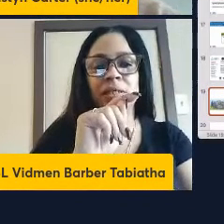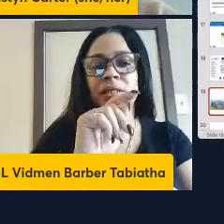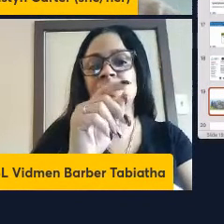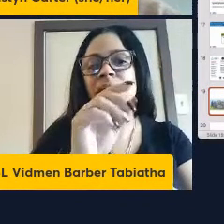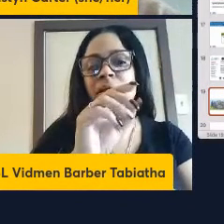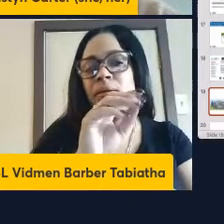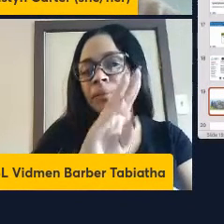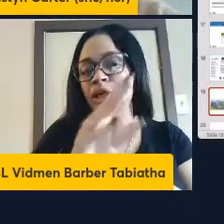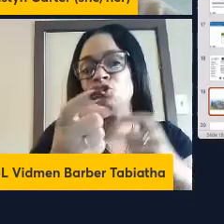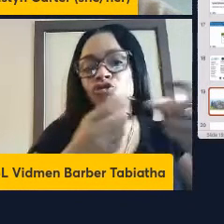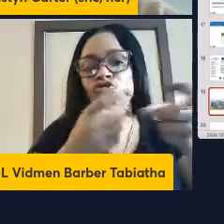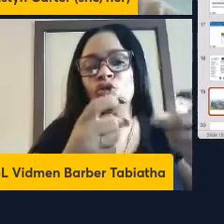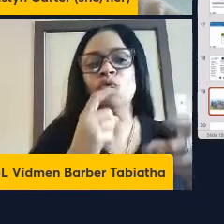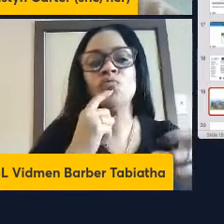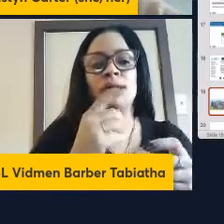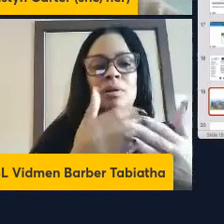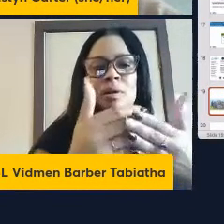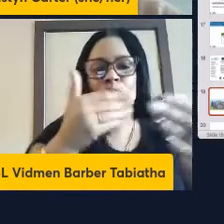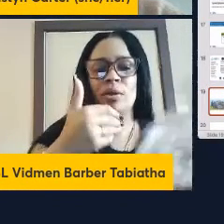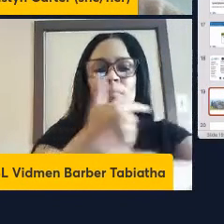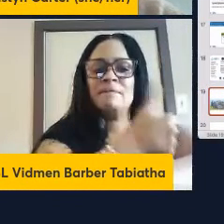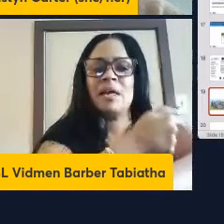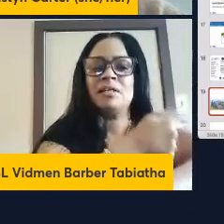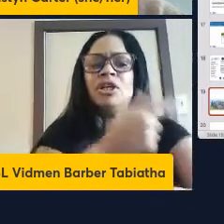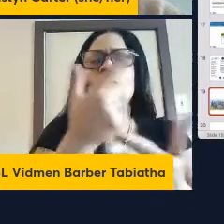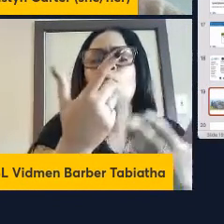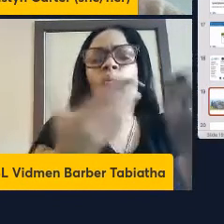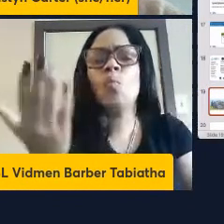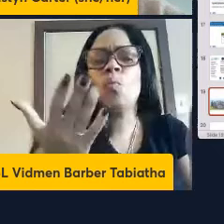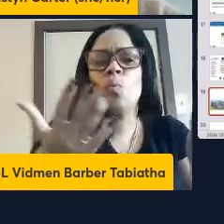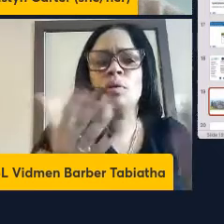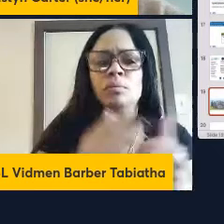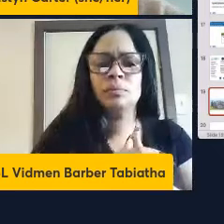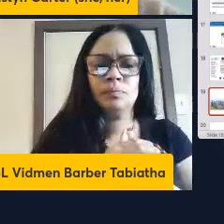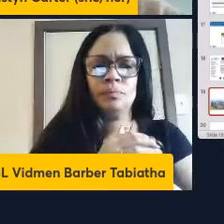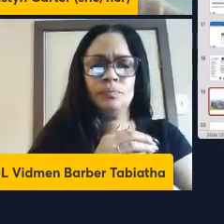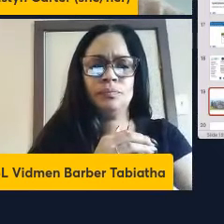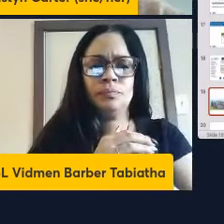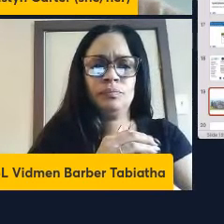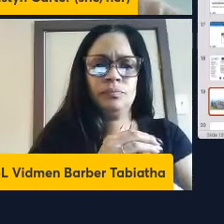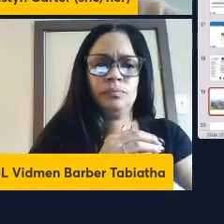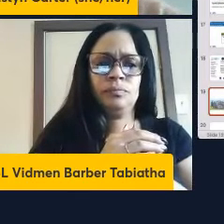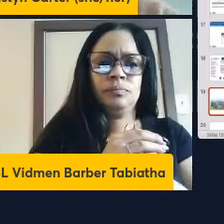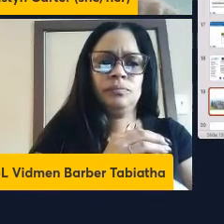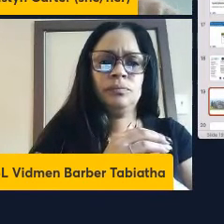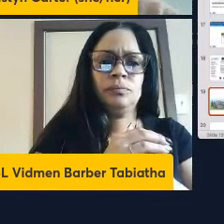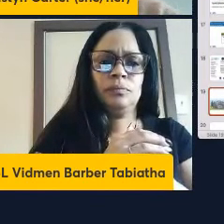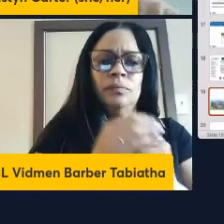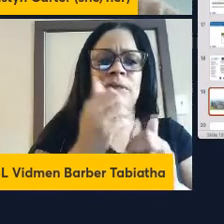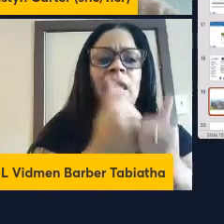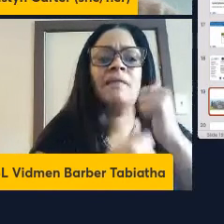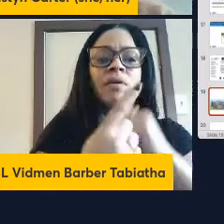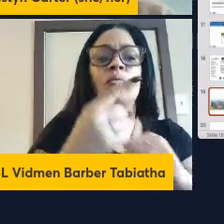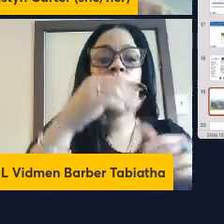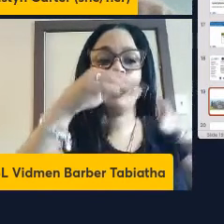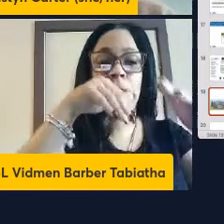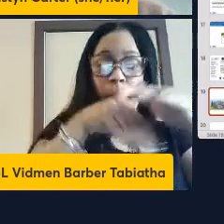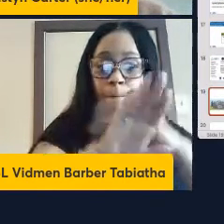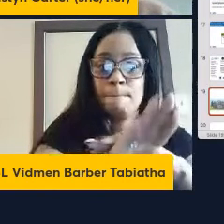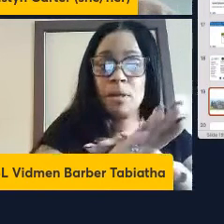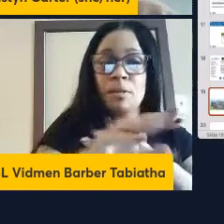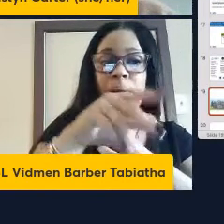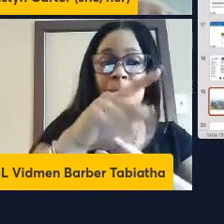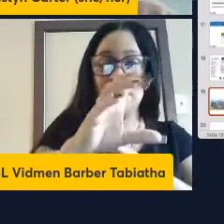associated with previous vaccinations for MTB? Yeah. So, so in South Africa, everyone at birth is given